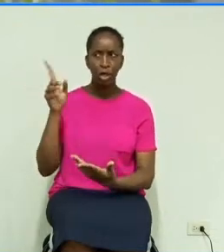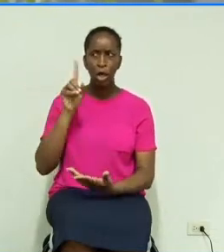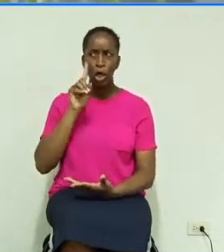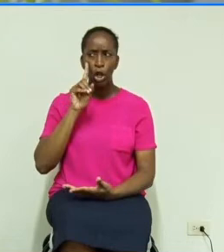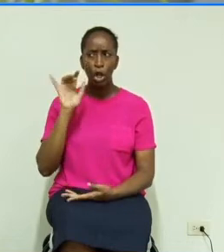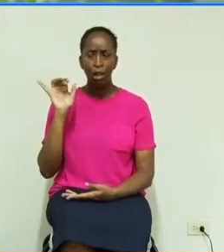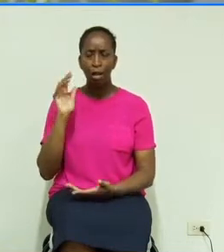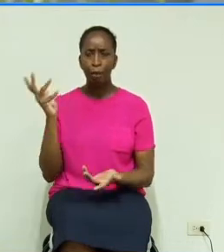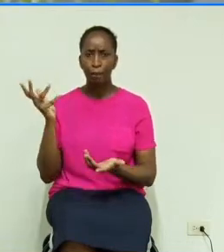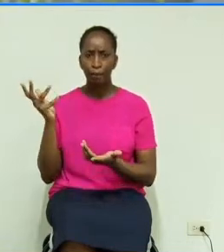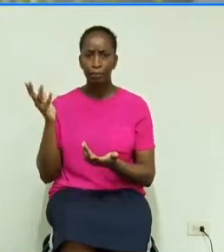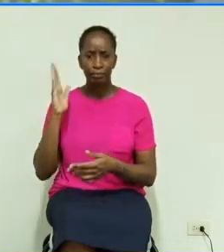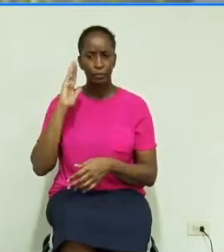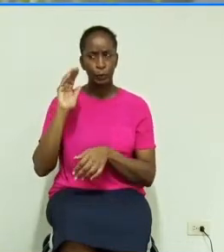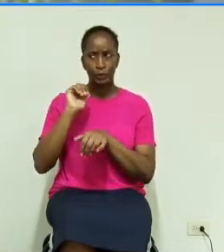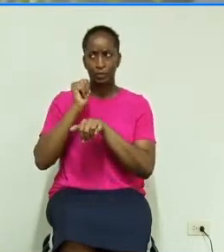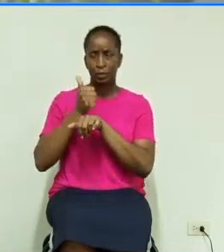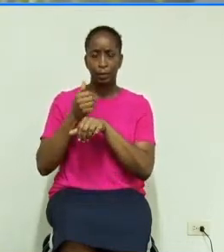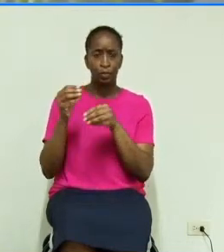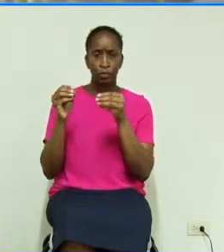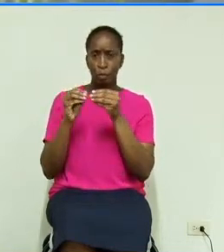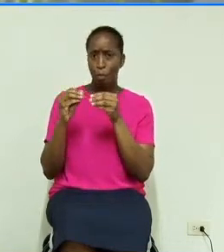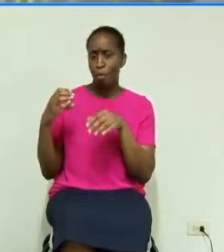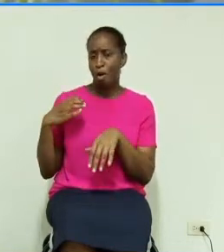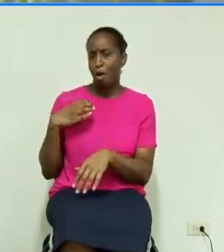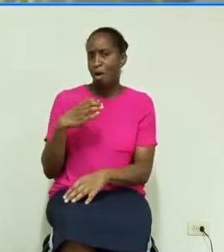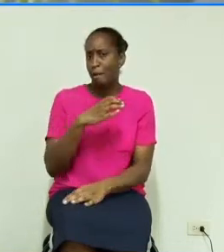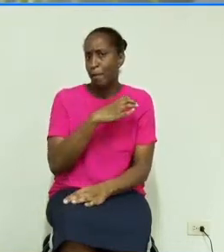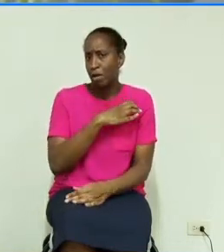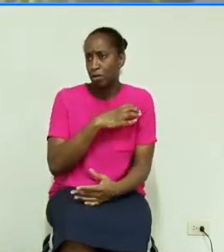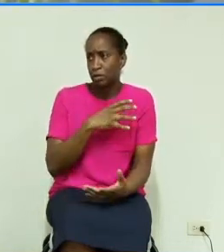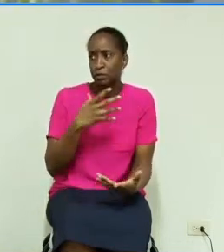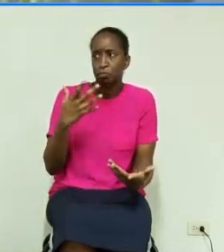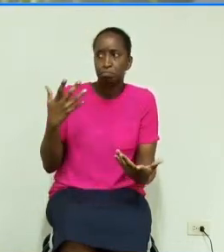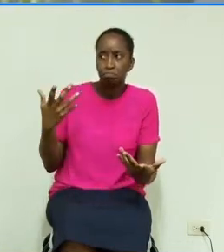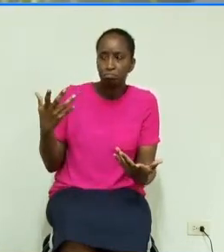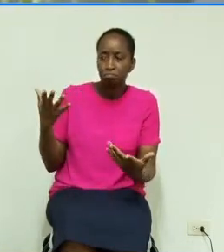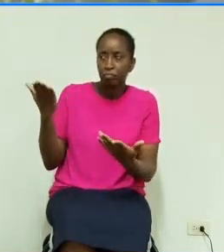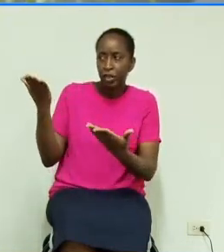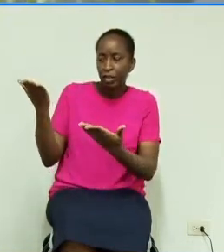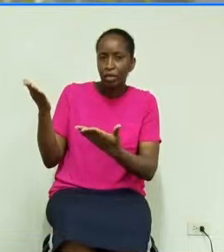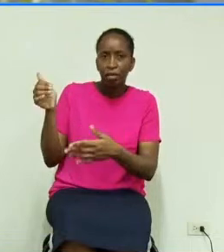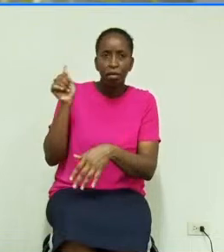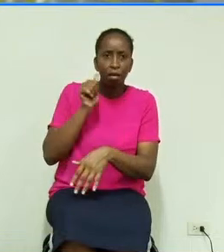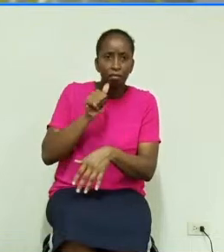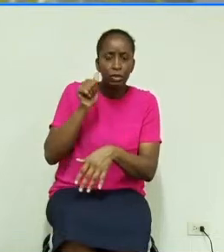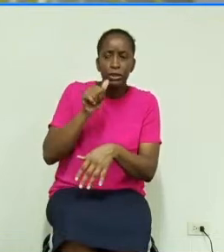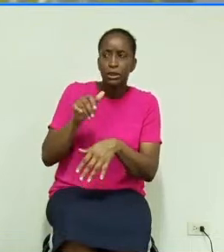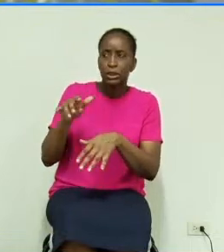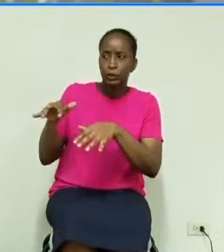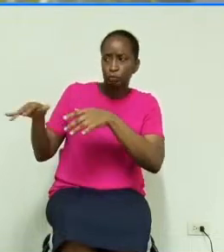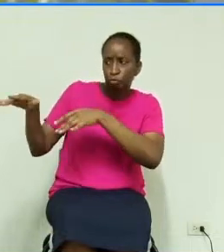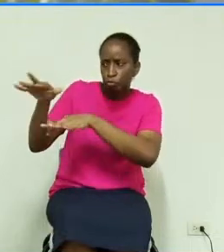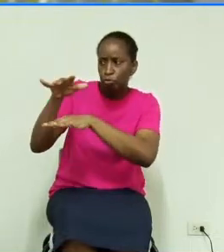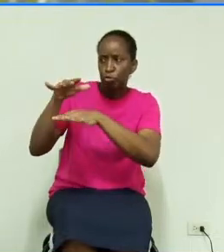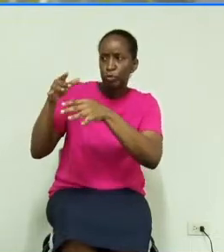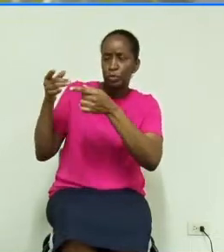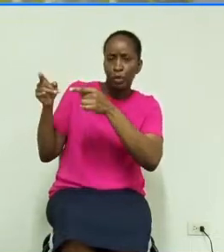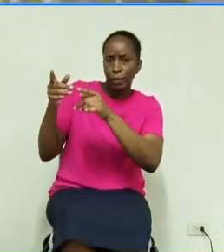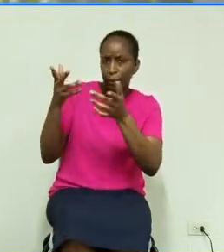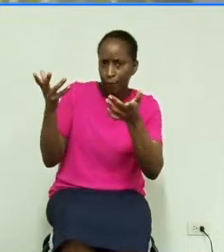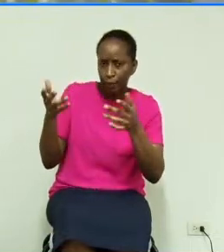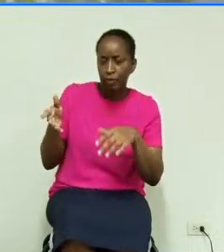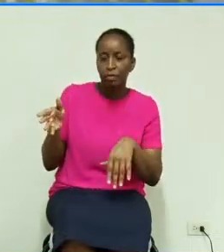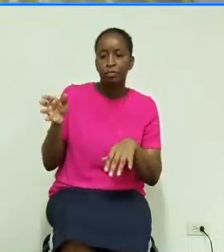committees? How would the House of Assembly work? And what would the checks and balances be? Because you would still need to have checks and balances. The